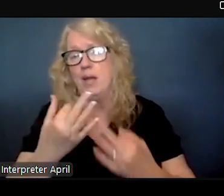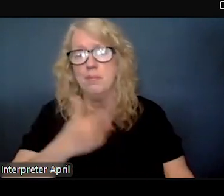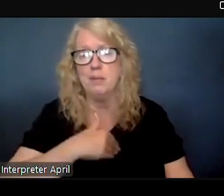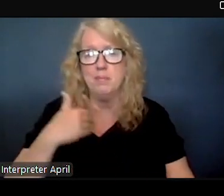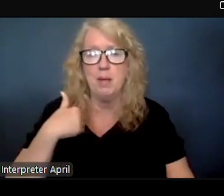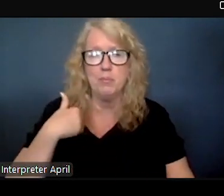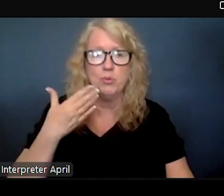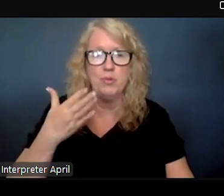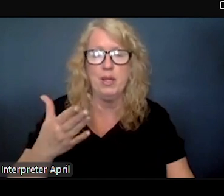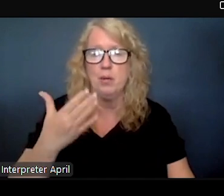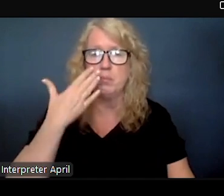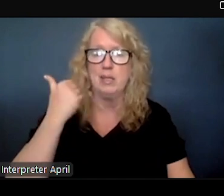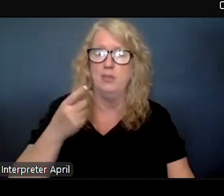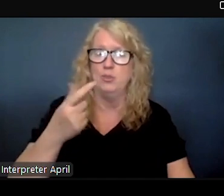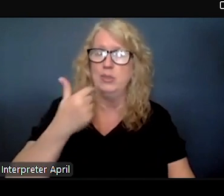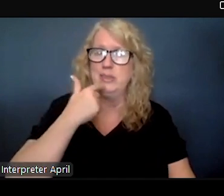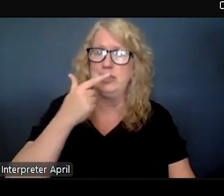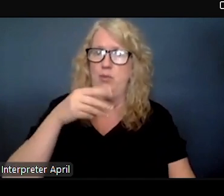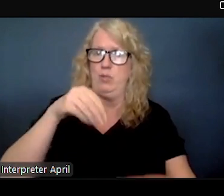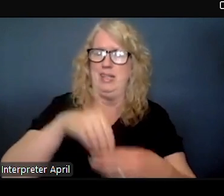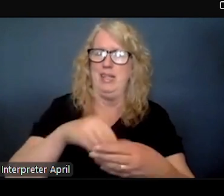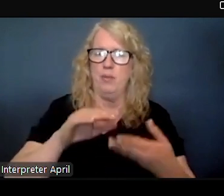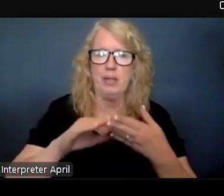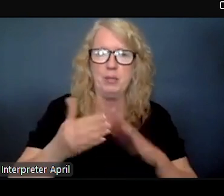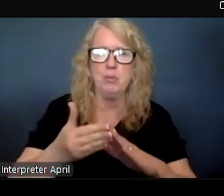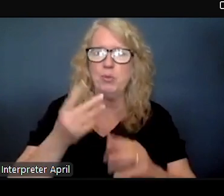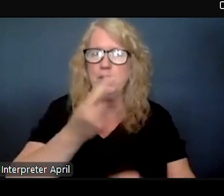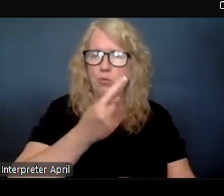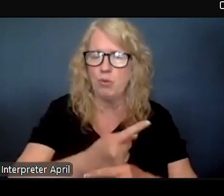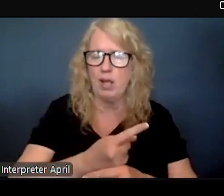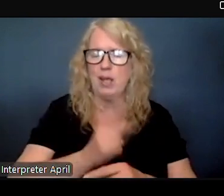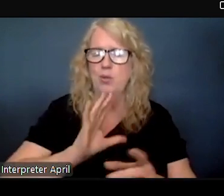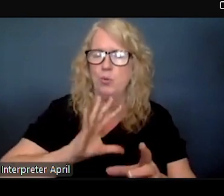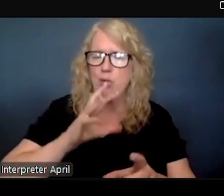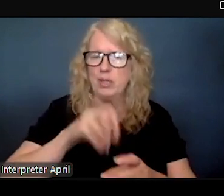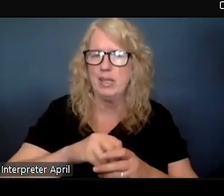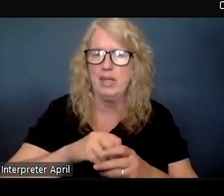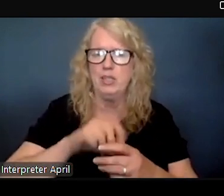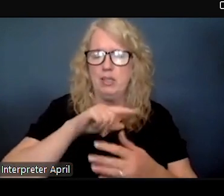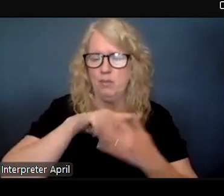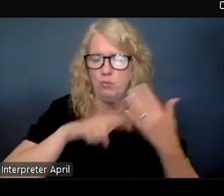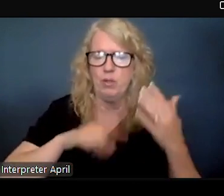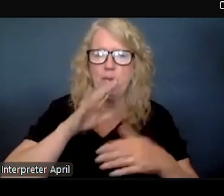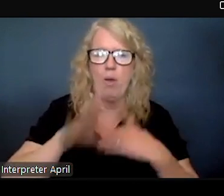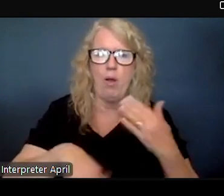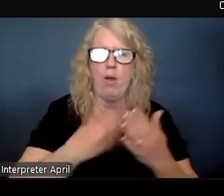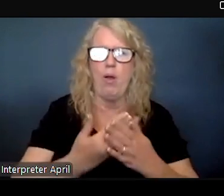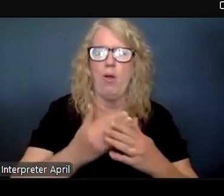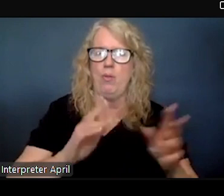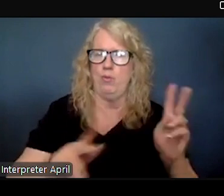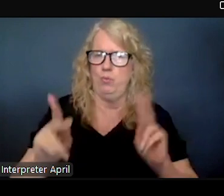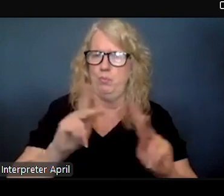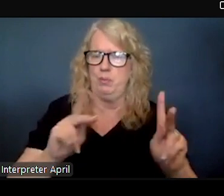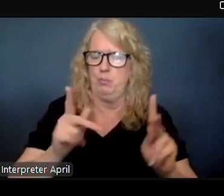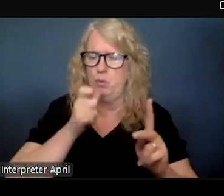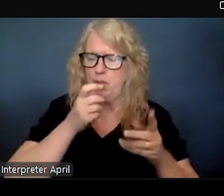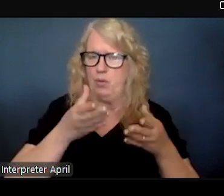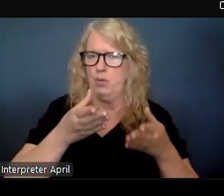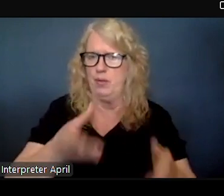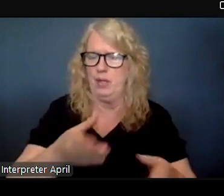because we are, like you guys said, in the community, right? And we're engaging with all of those people who are in that